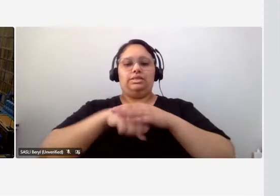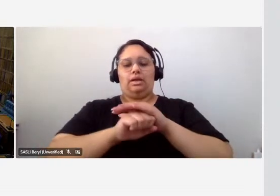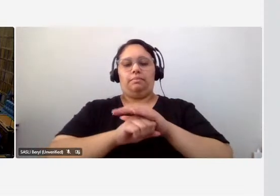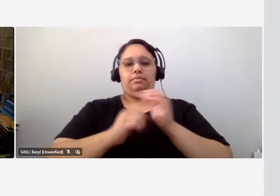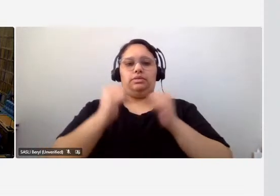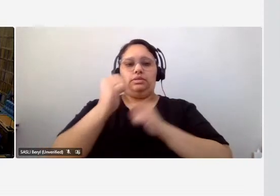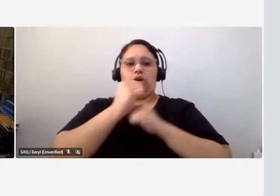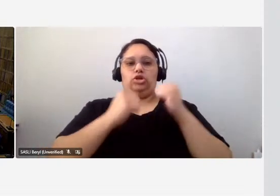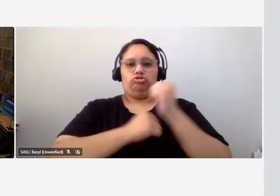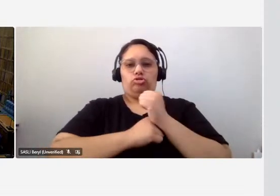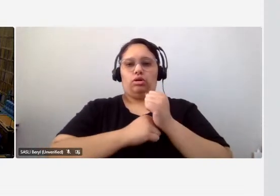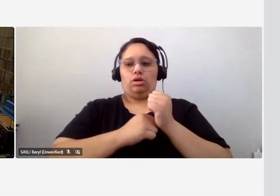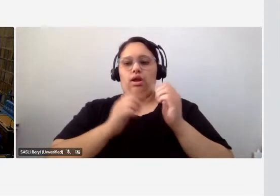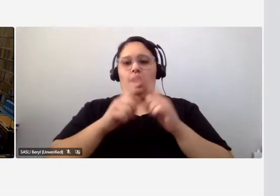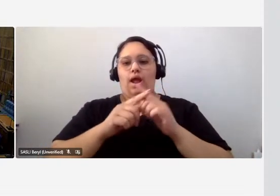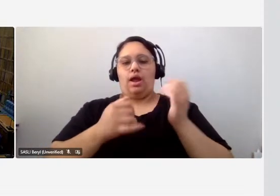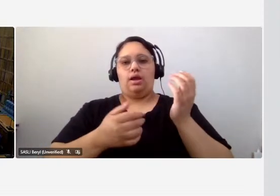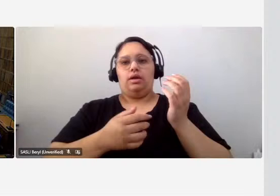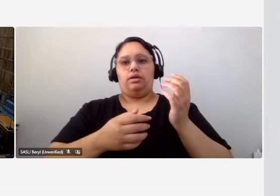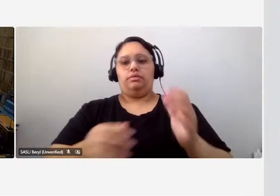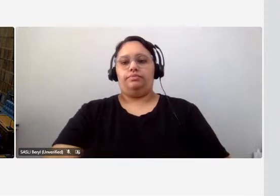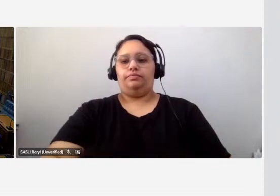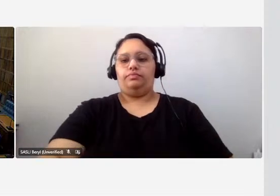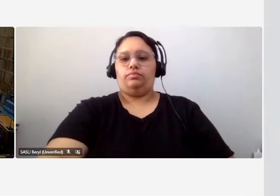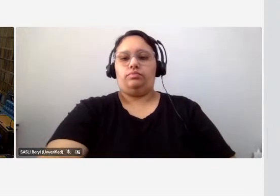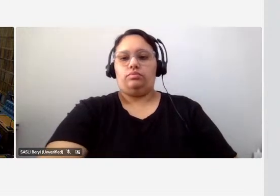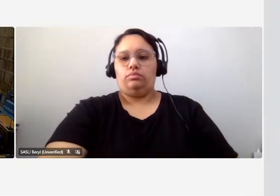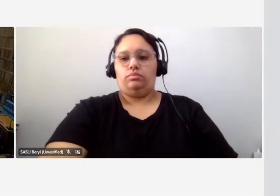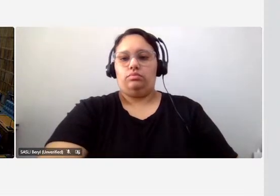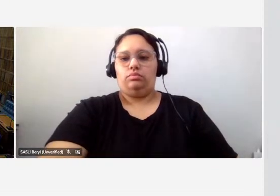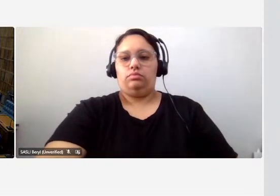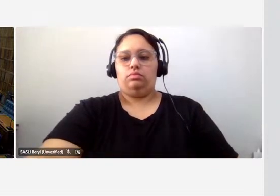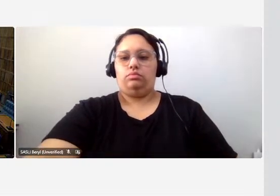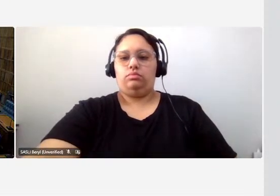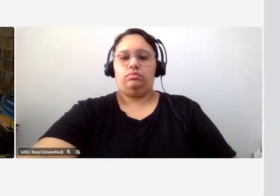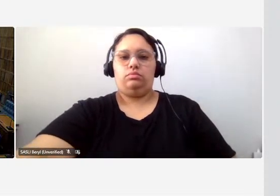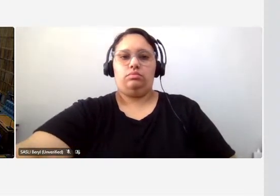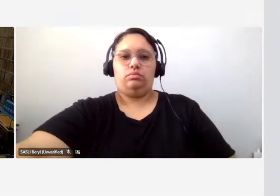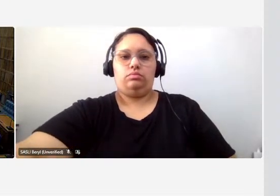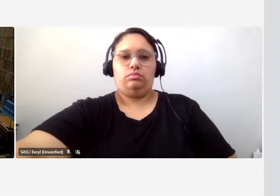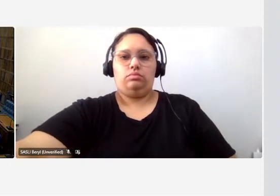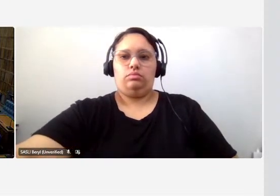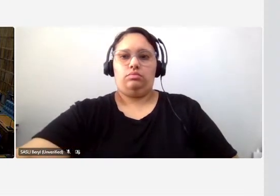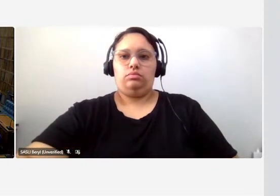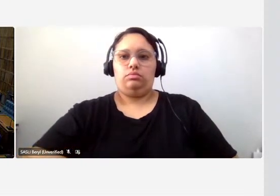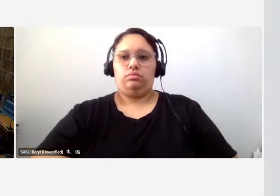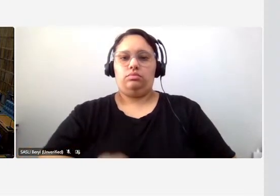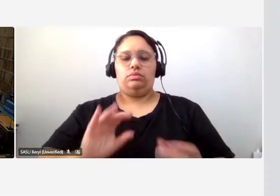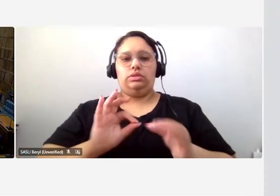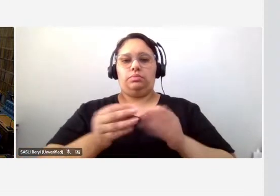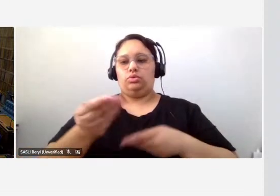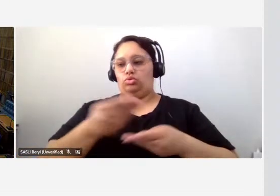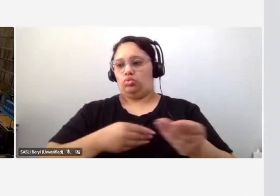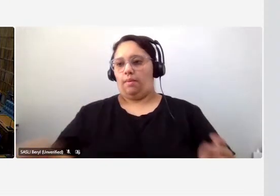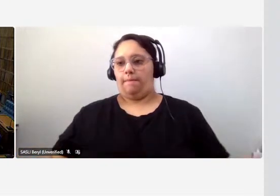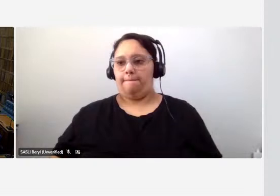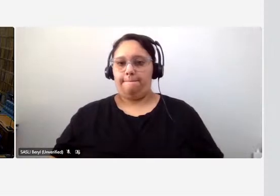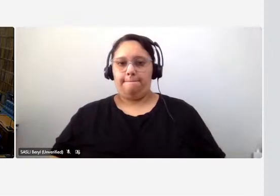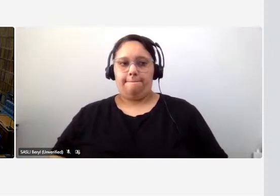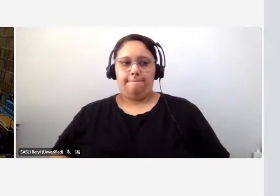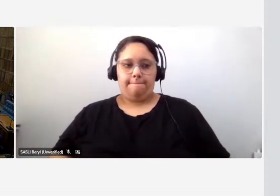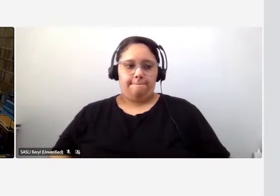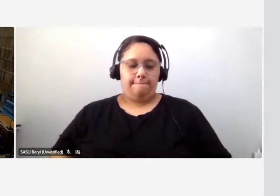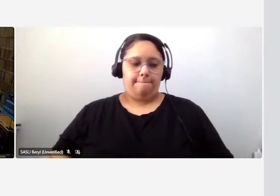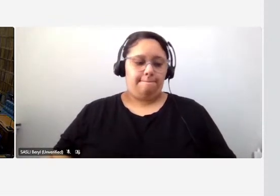an initiation reference committee, which is just an advisory structure, but does not fulfill the role that